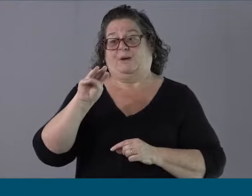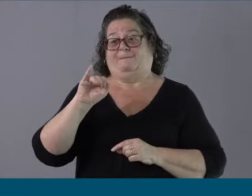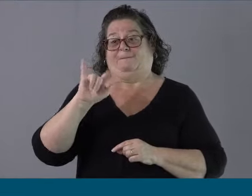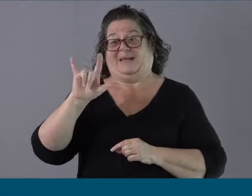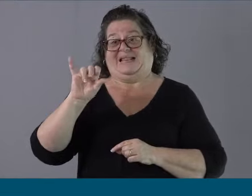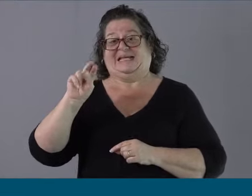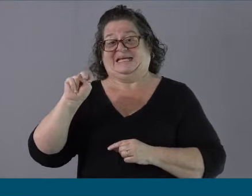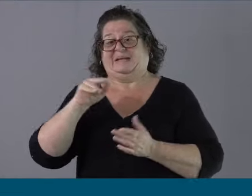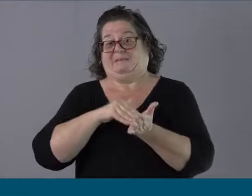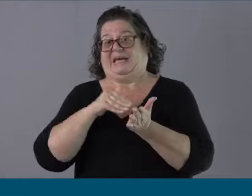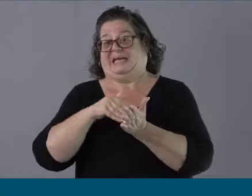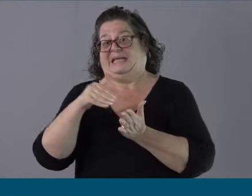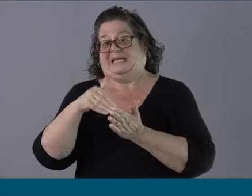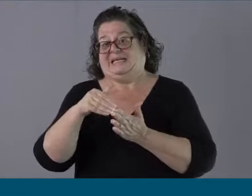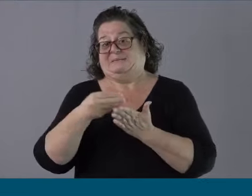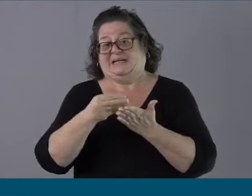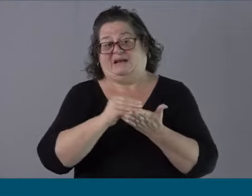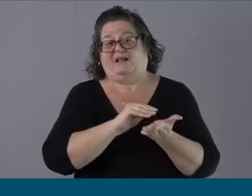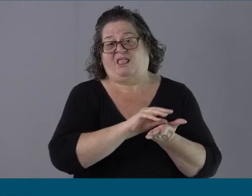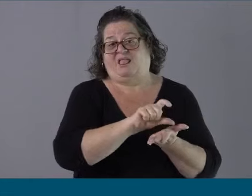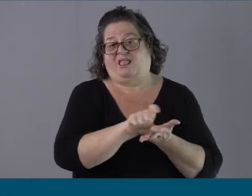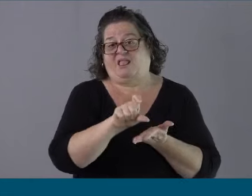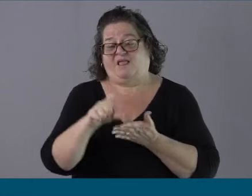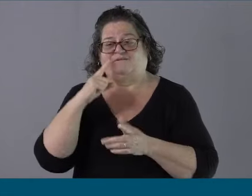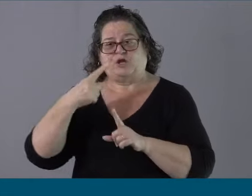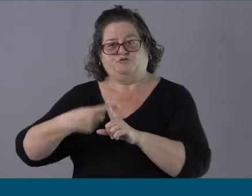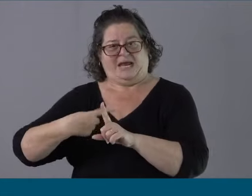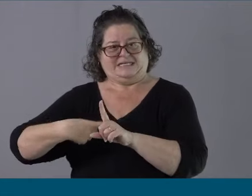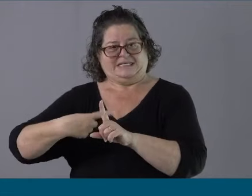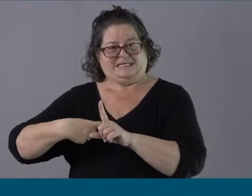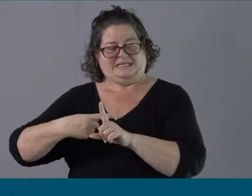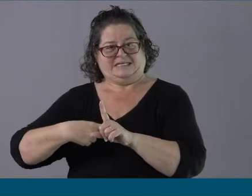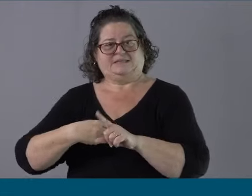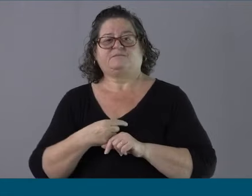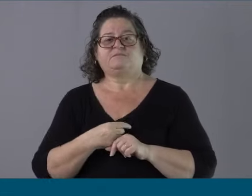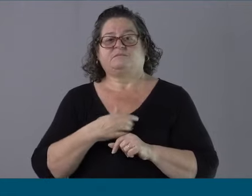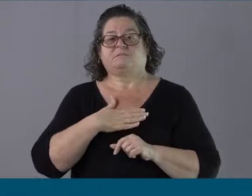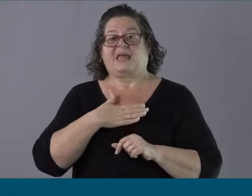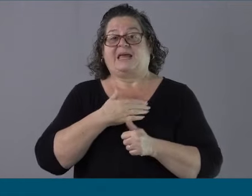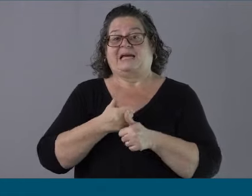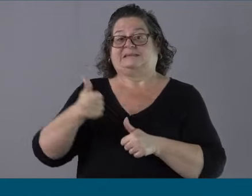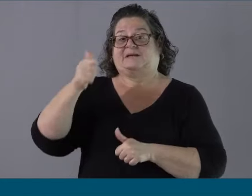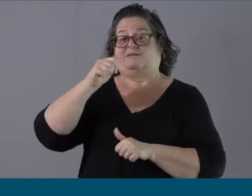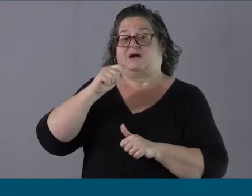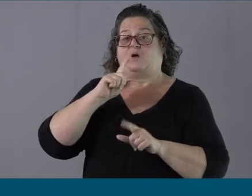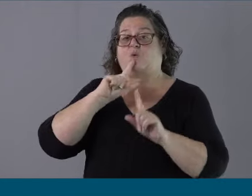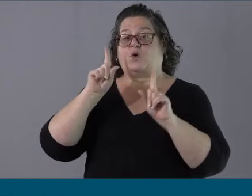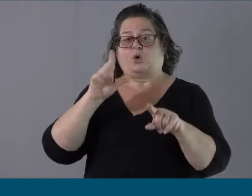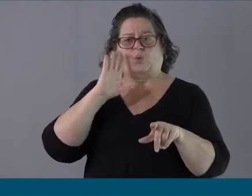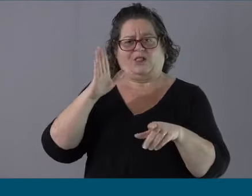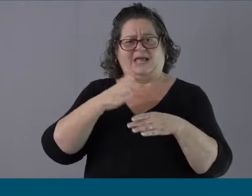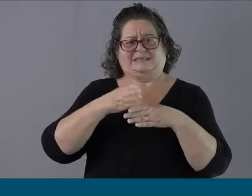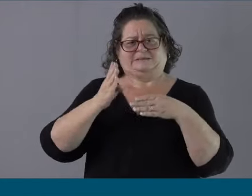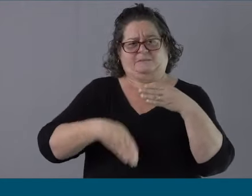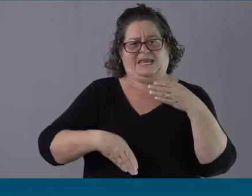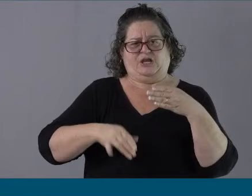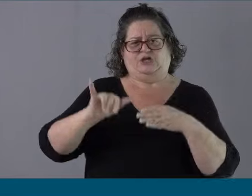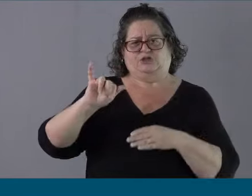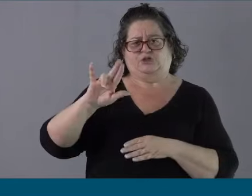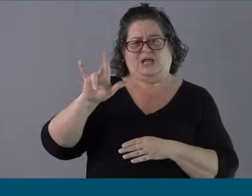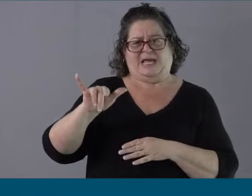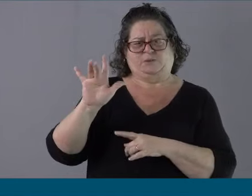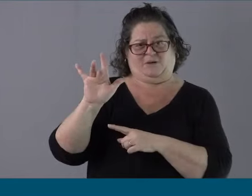and the order is scheduled to expire July 25th. So I've got an update on this, along with a